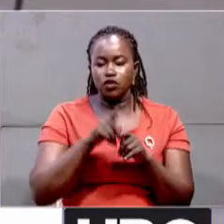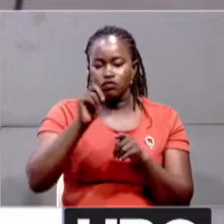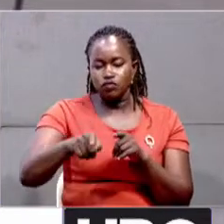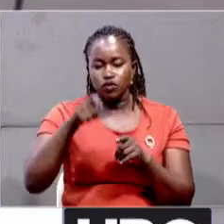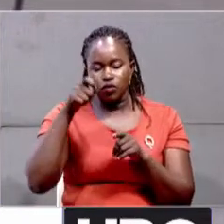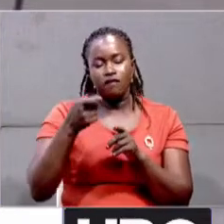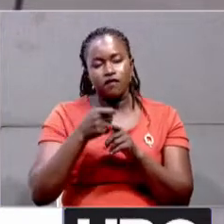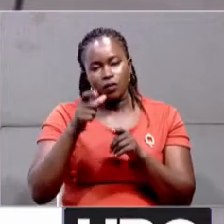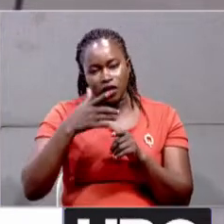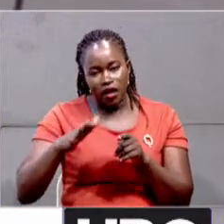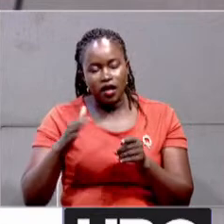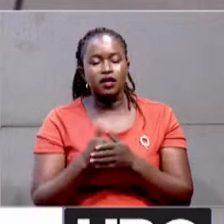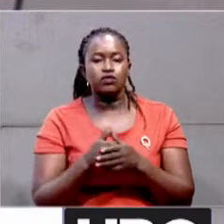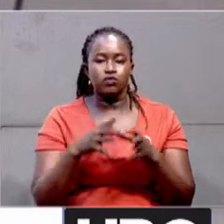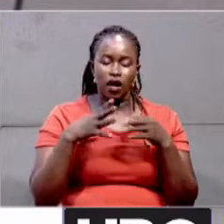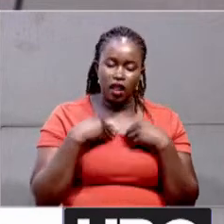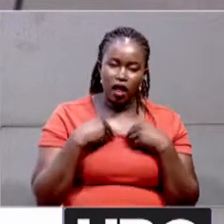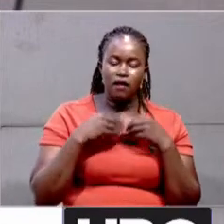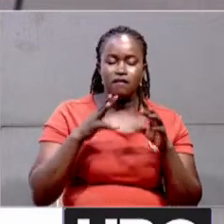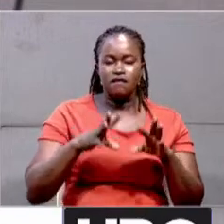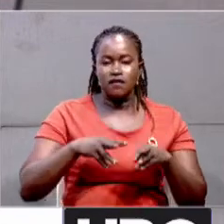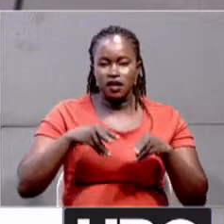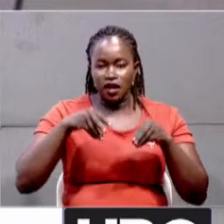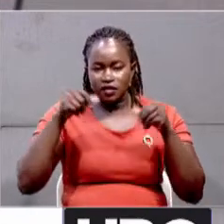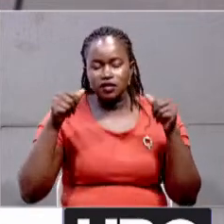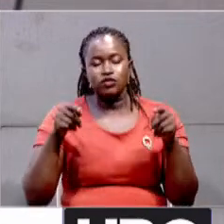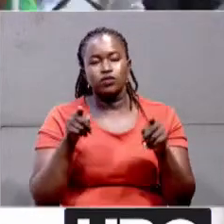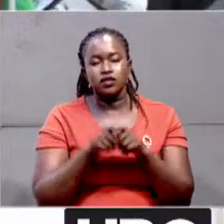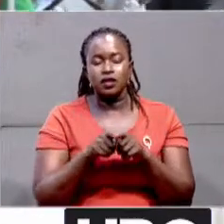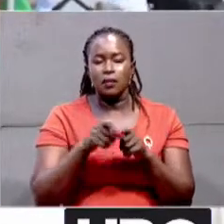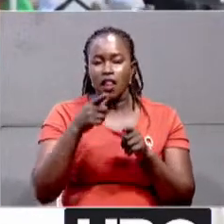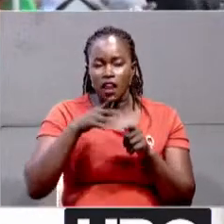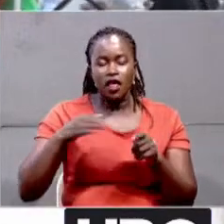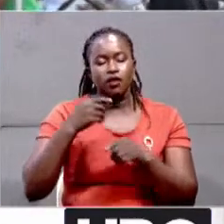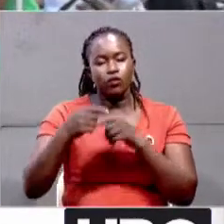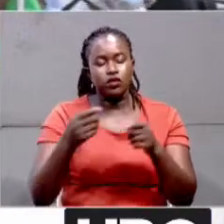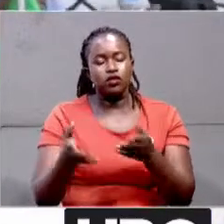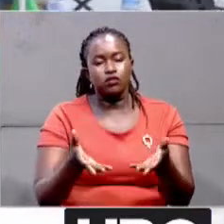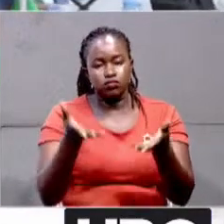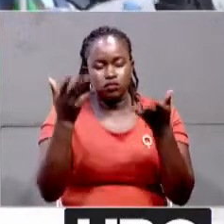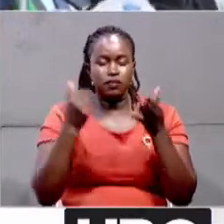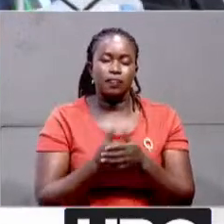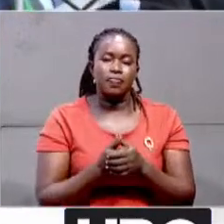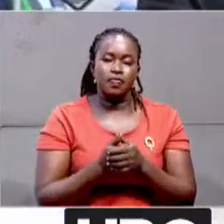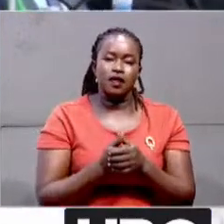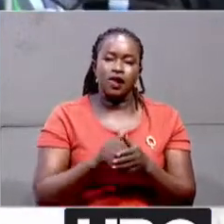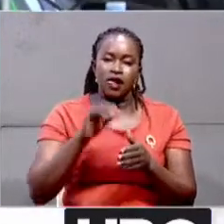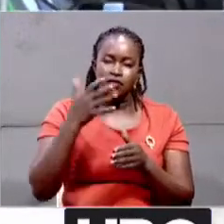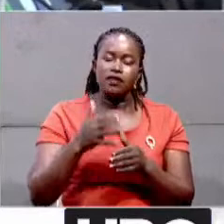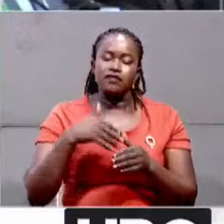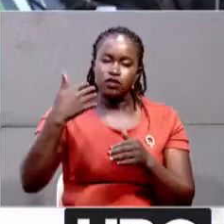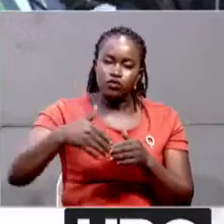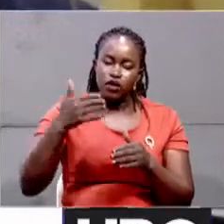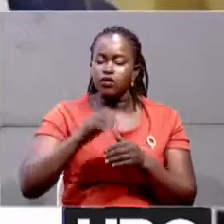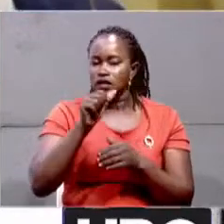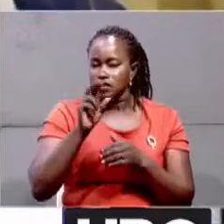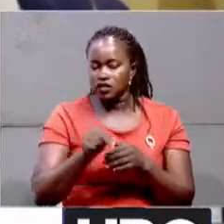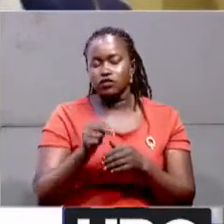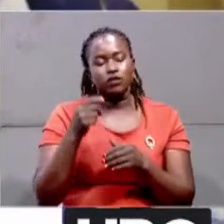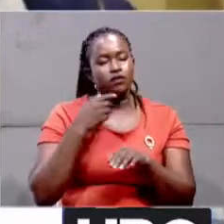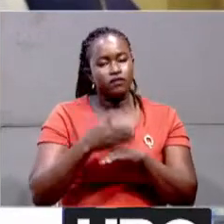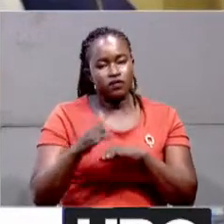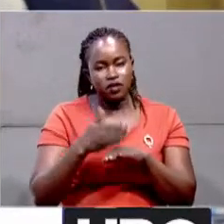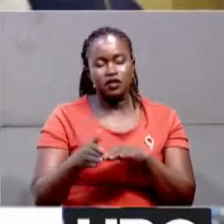allow breeding, to allow fertilization, to allow regeneration of the lake. This was during the fifth regular session of the Fisheries